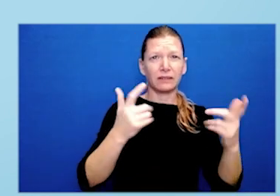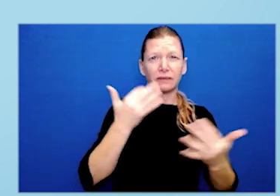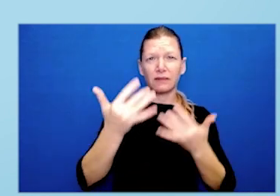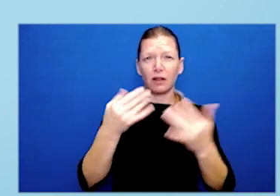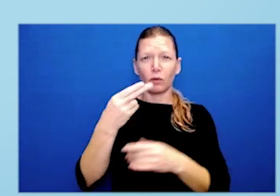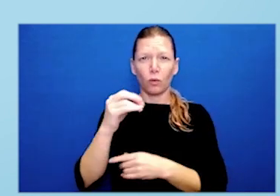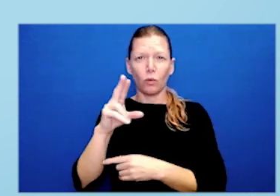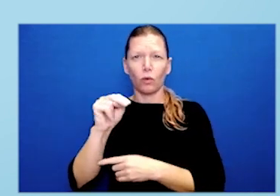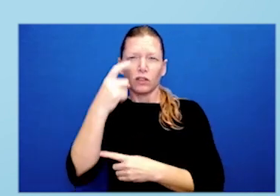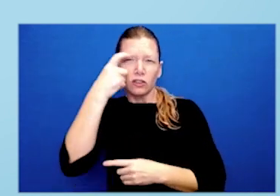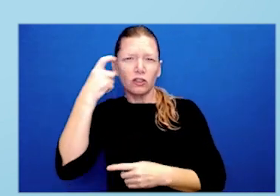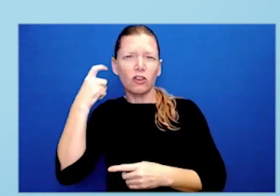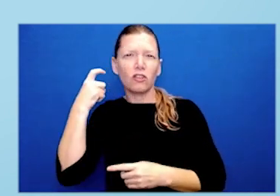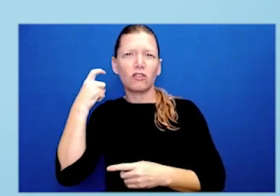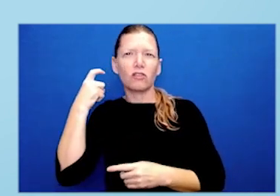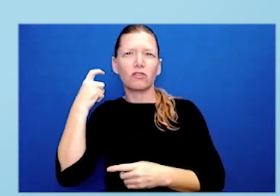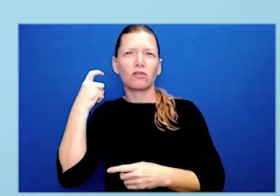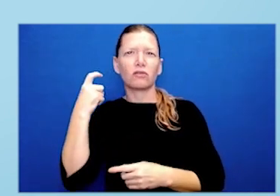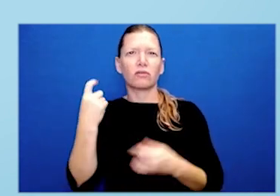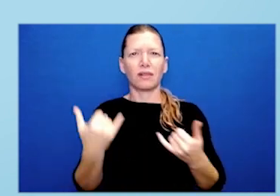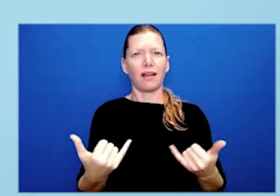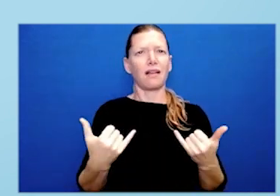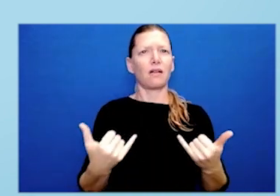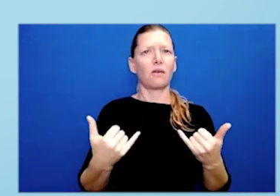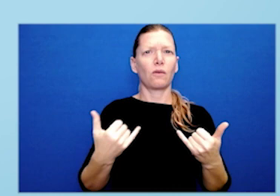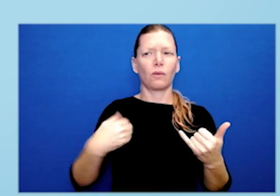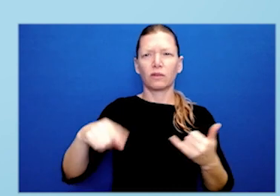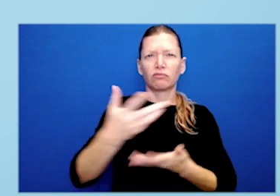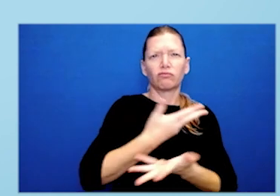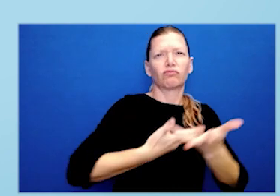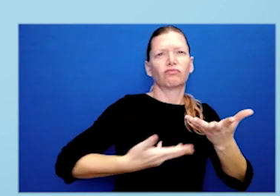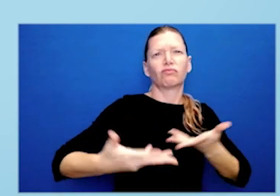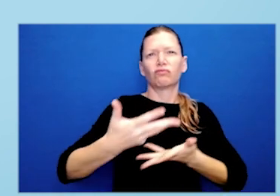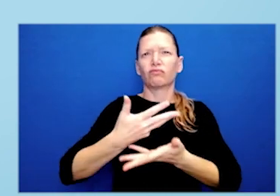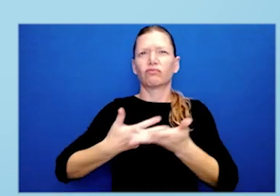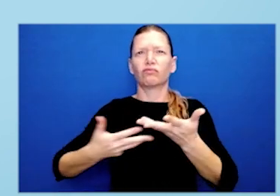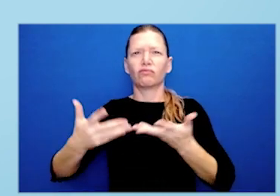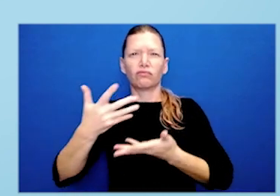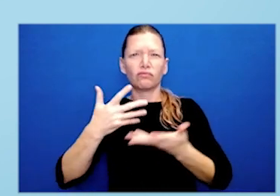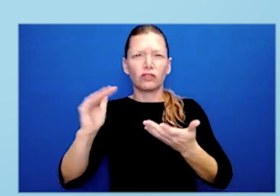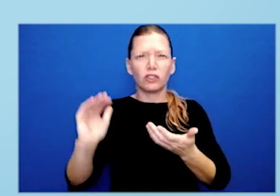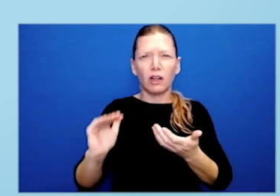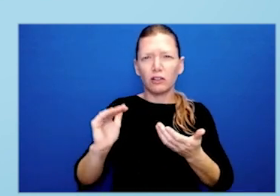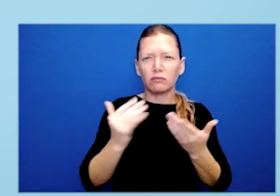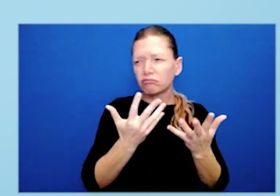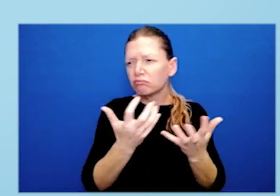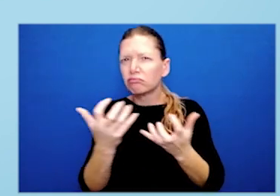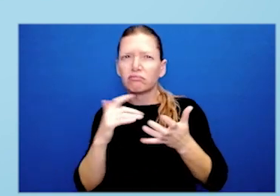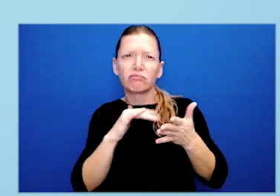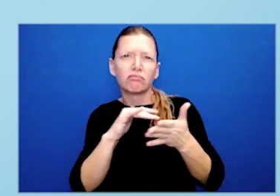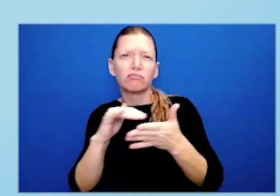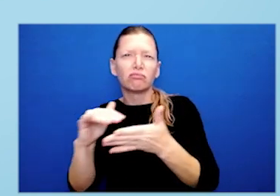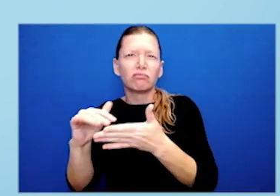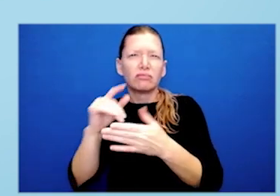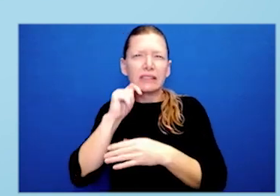Big Fire Horn Scar. Now, we share more than one-sided childhood want